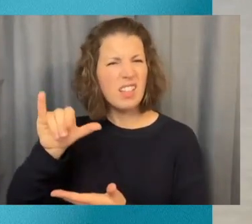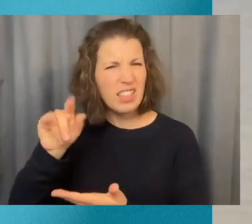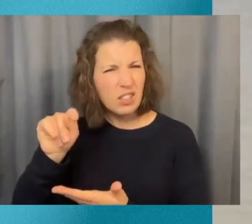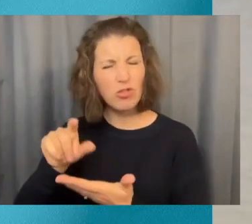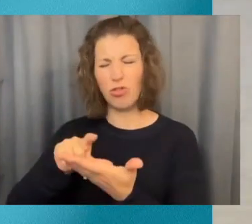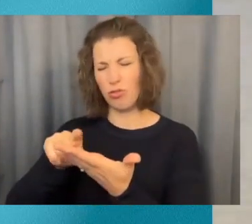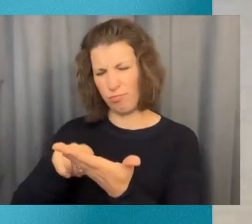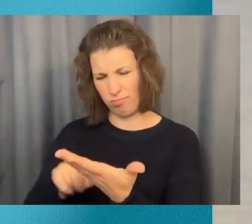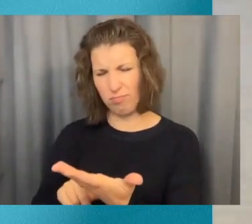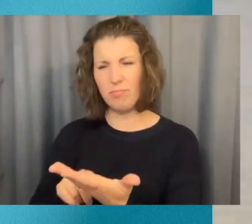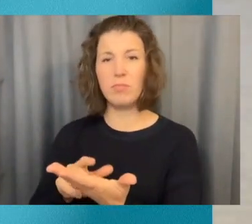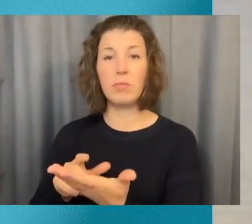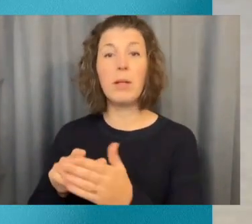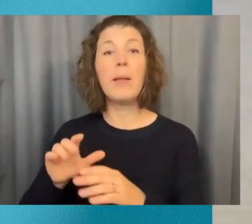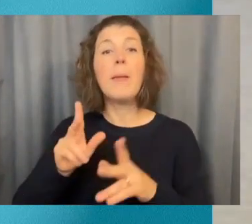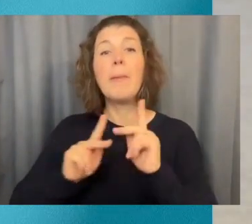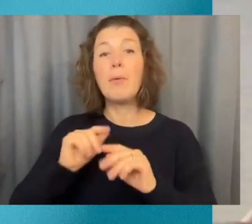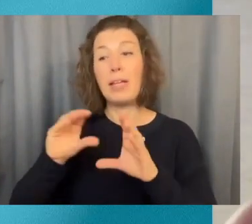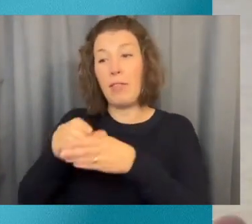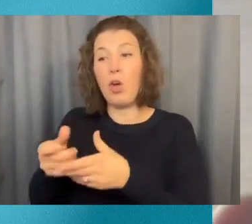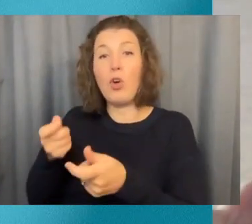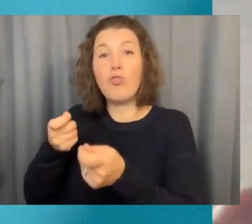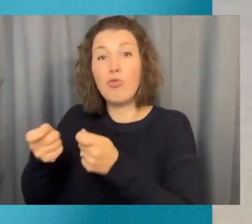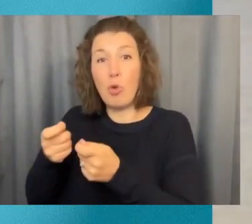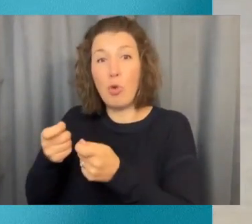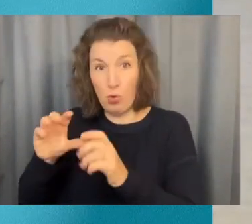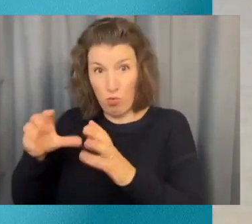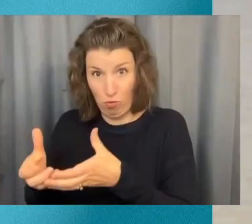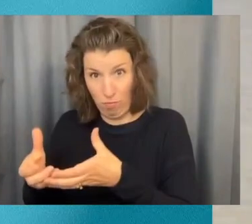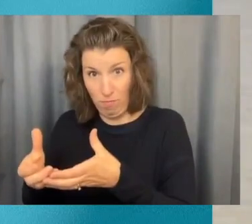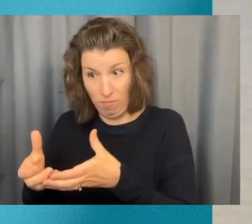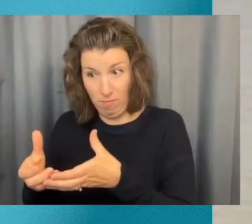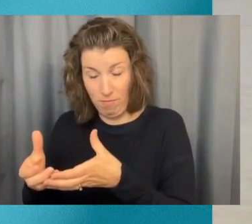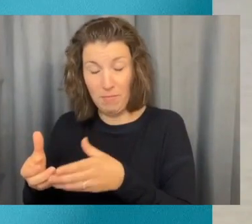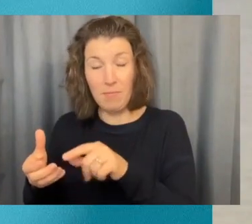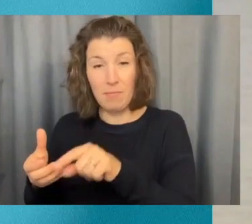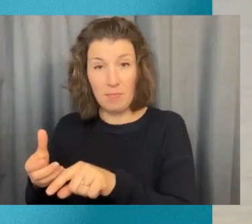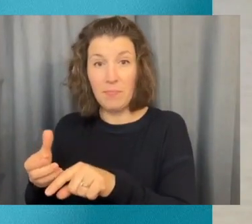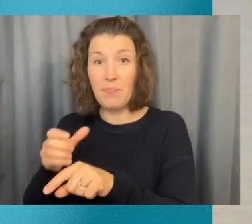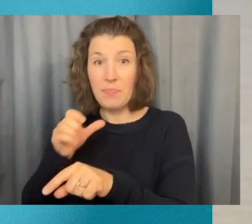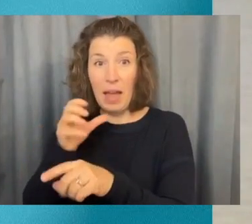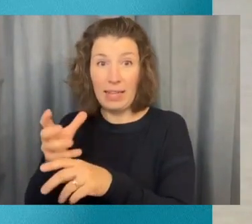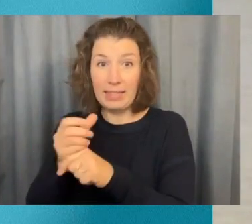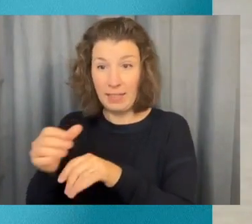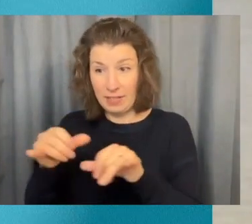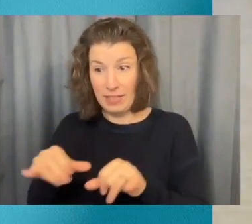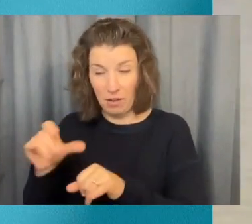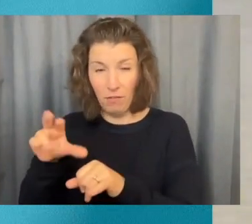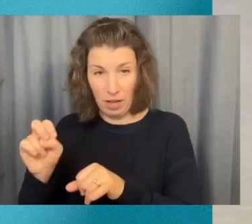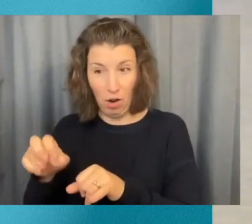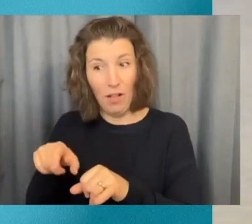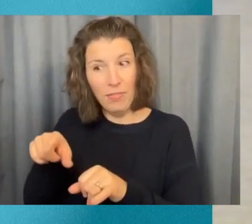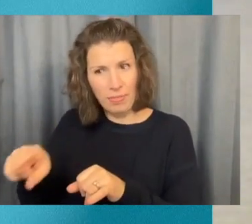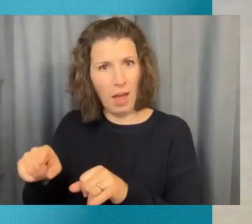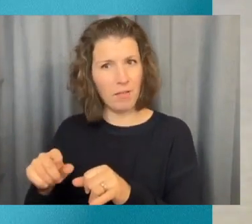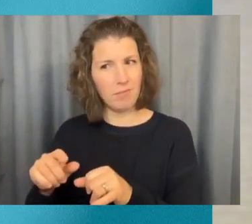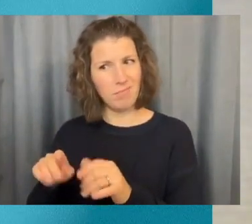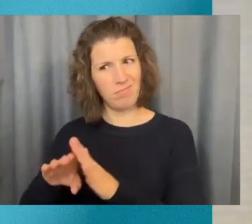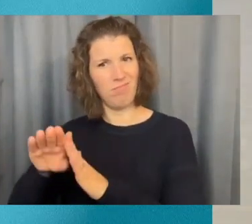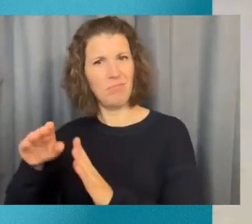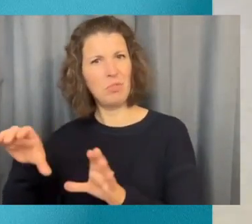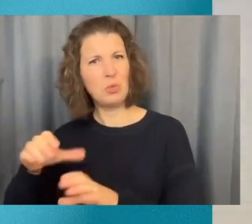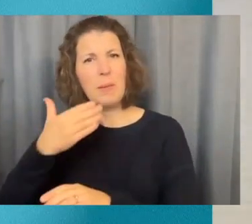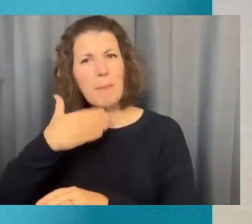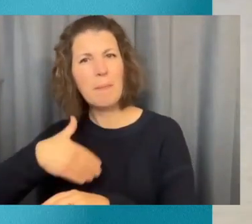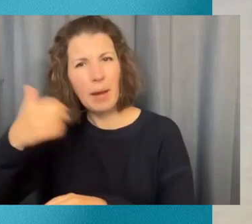group, not getting standard of care, wound up doing better than people who were out in some other areas who were not